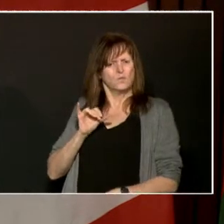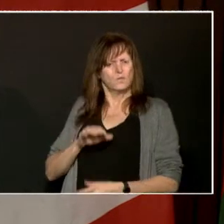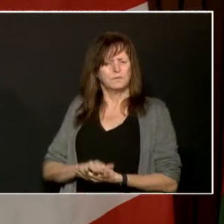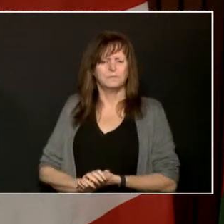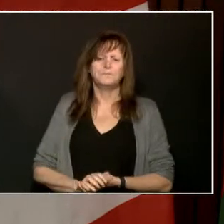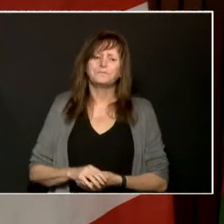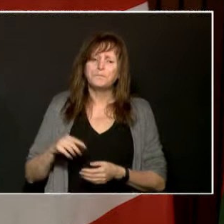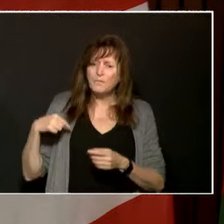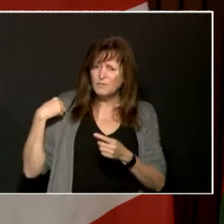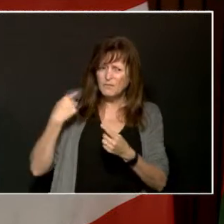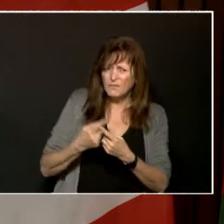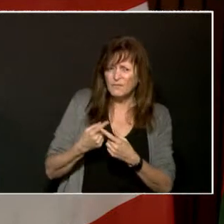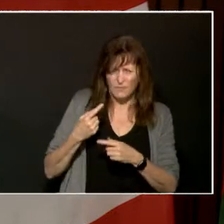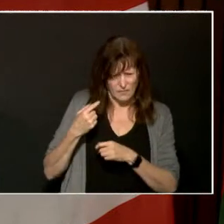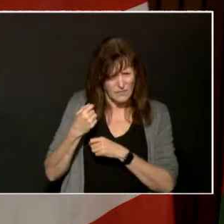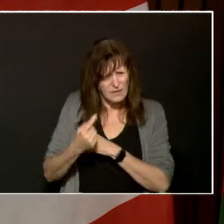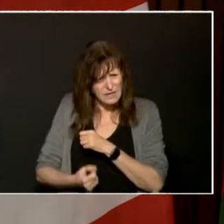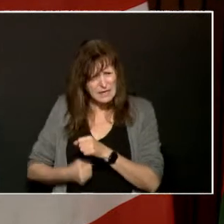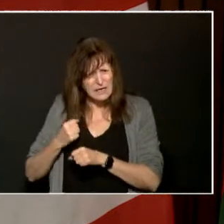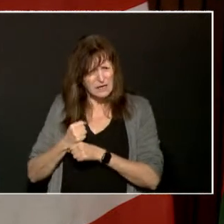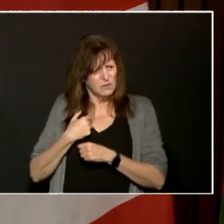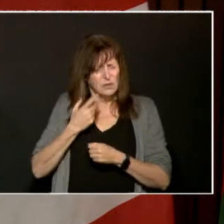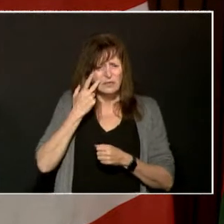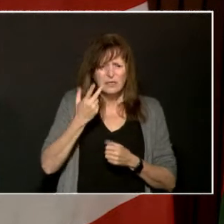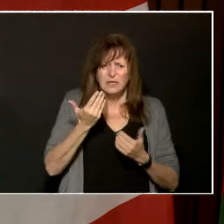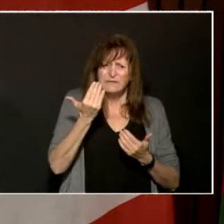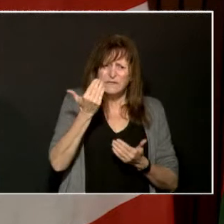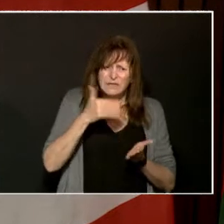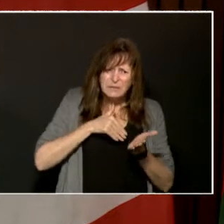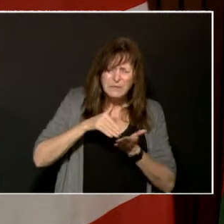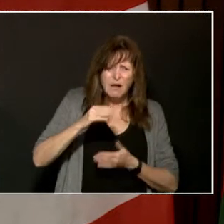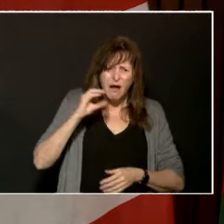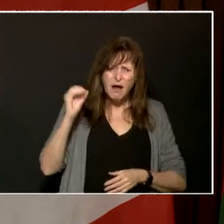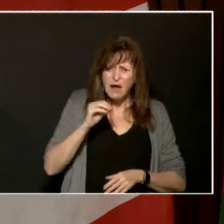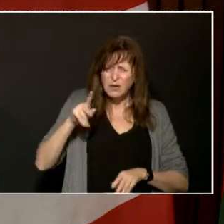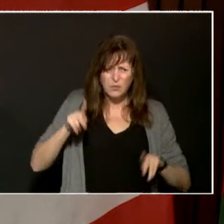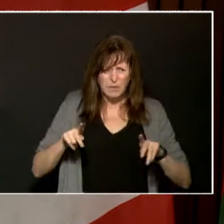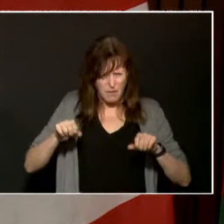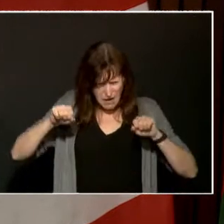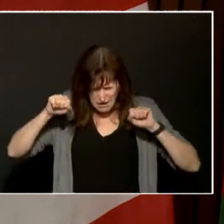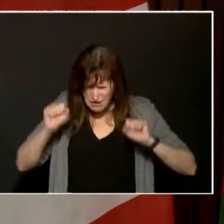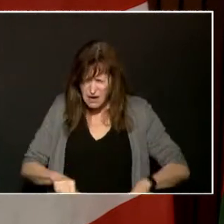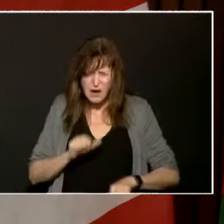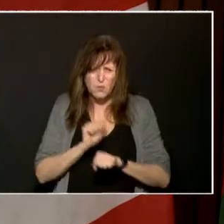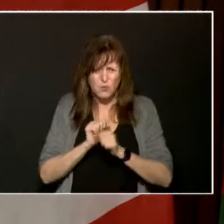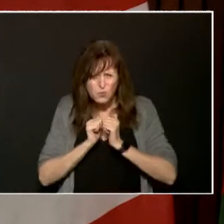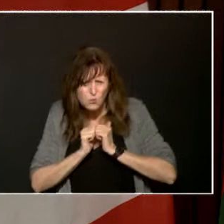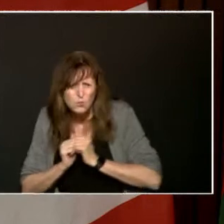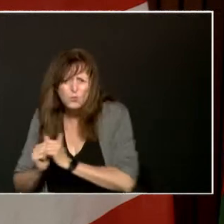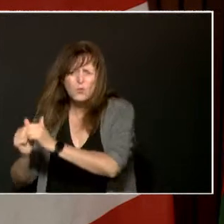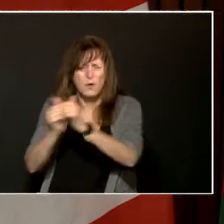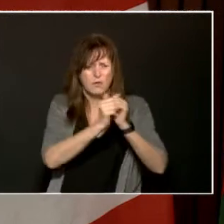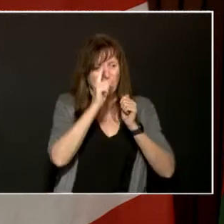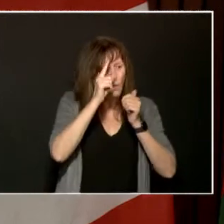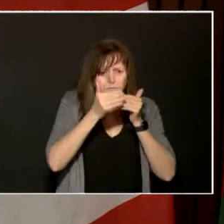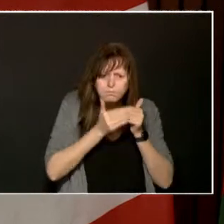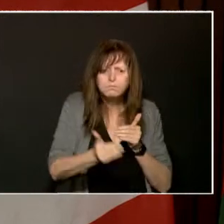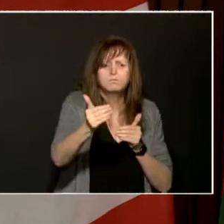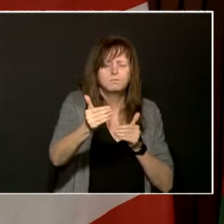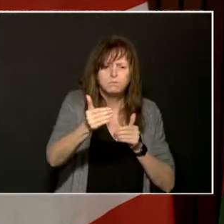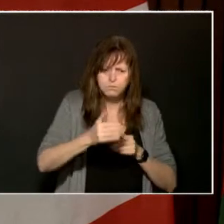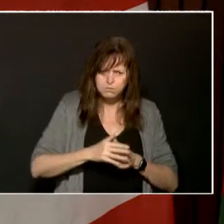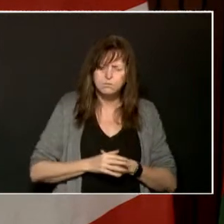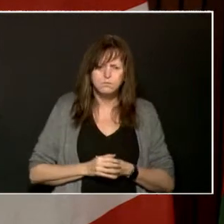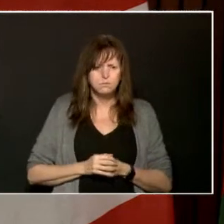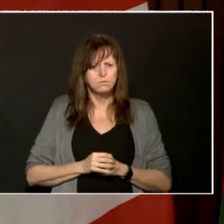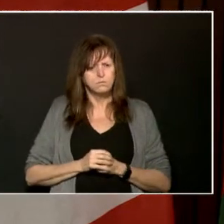long for 15 million Ontarians to find themselves pulling together and moving forward together. So before moving into the